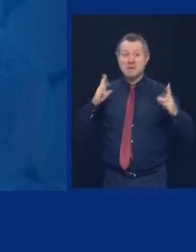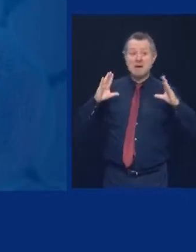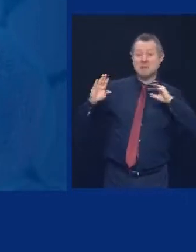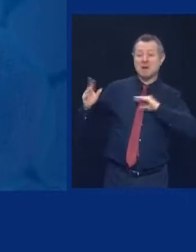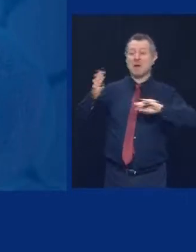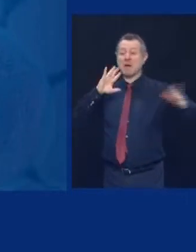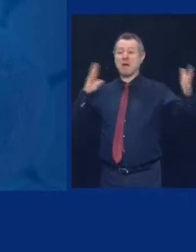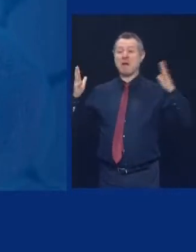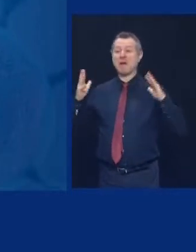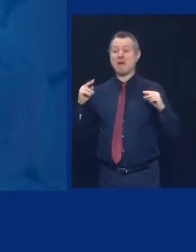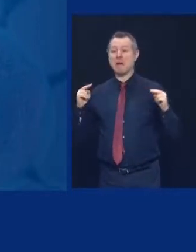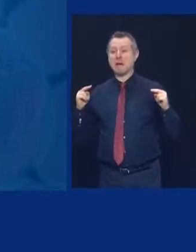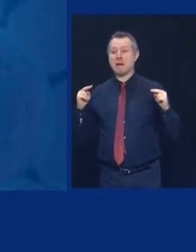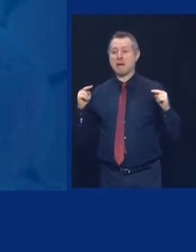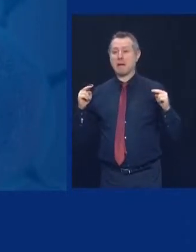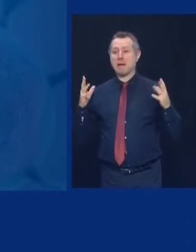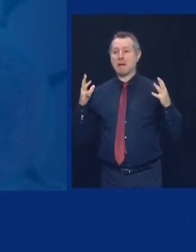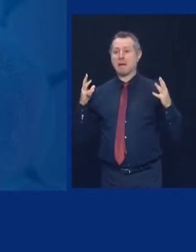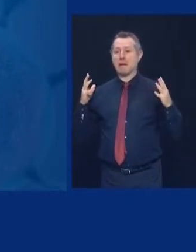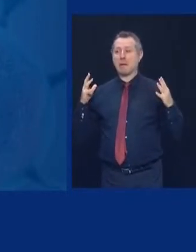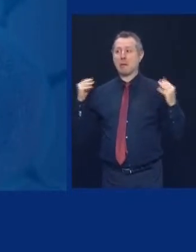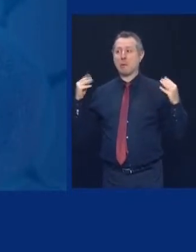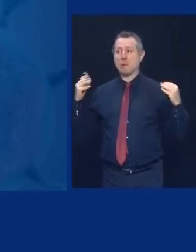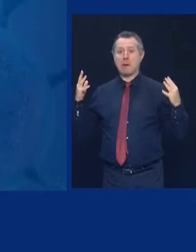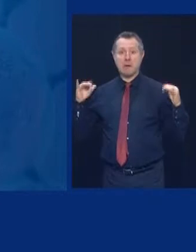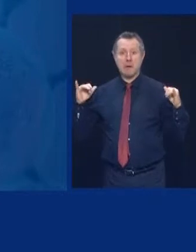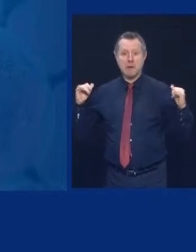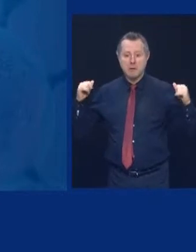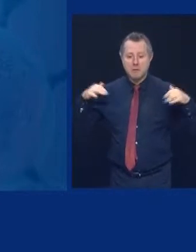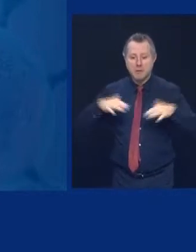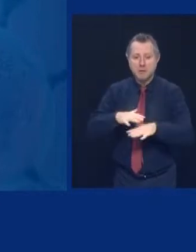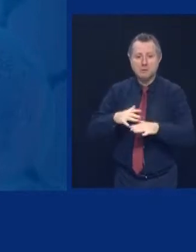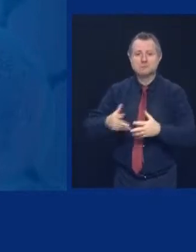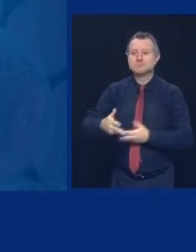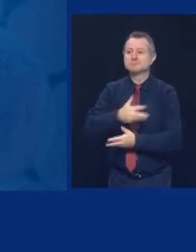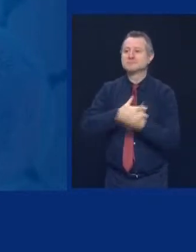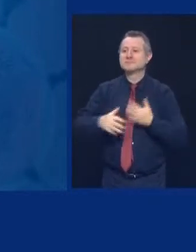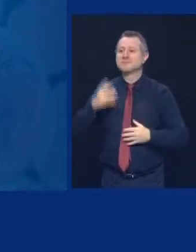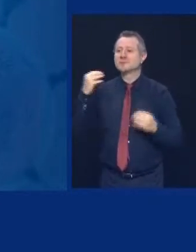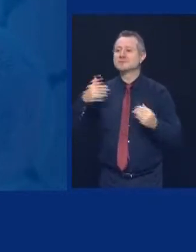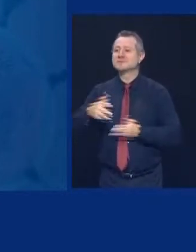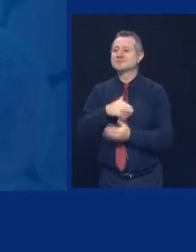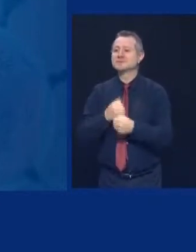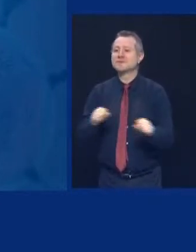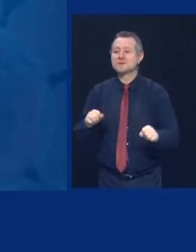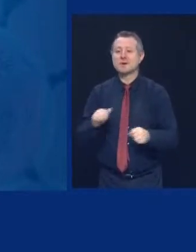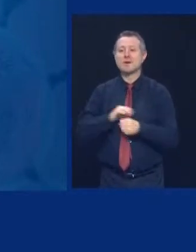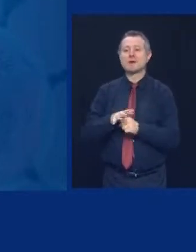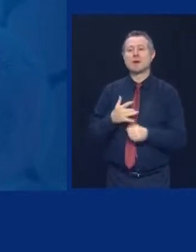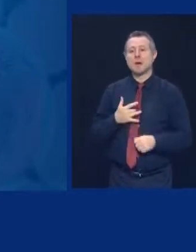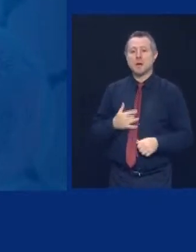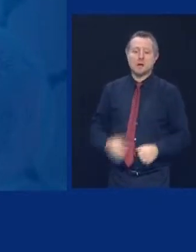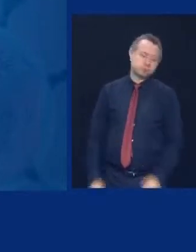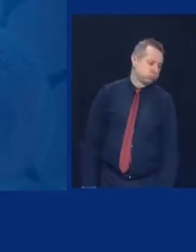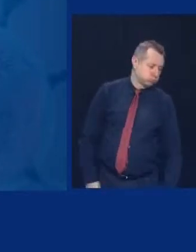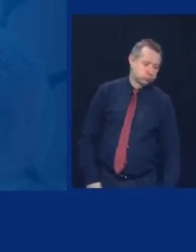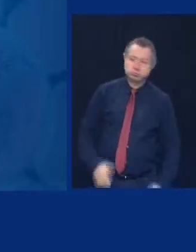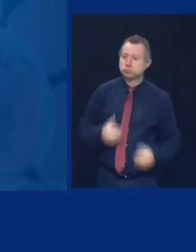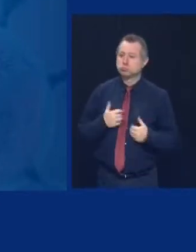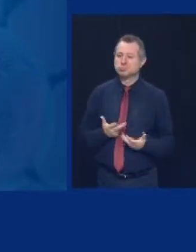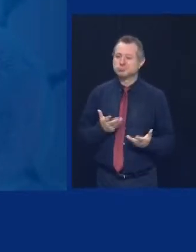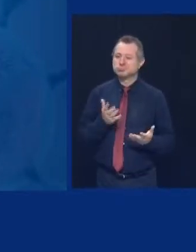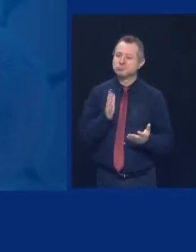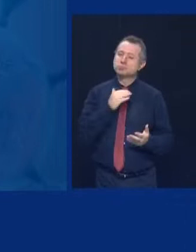safer. There's a COVID fatigue factor that I want to talk more about in a moment. Flu season starts.